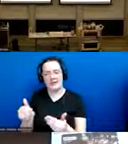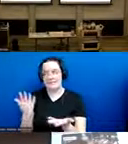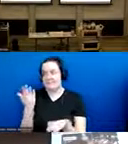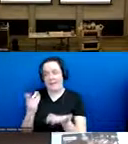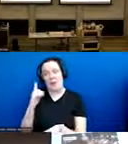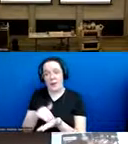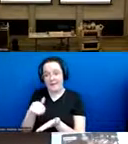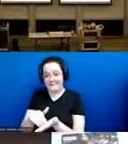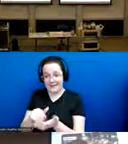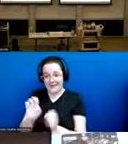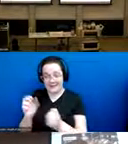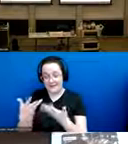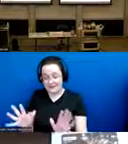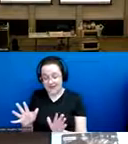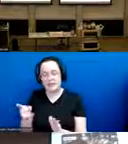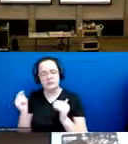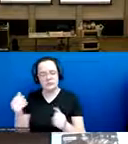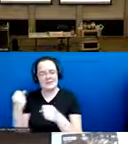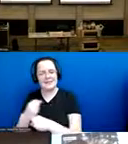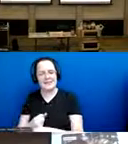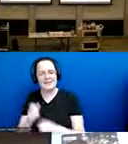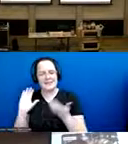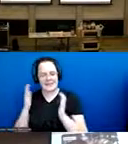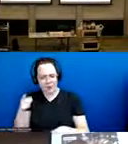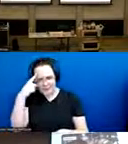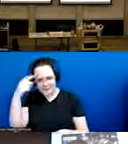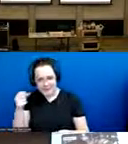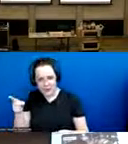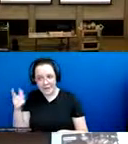then you compare the polarization input that the memory didn't know on a